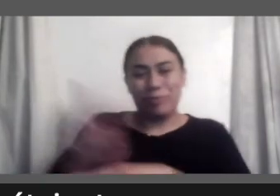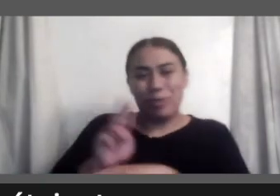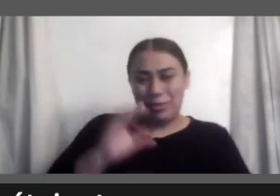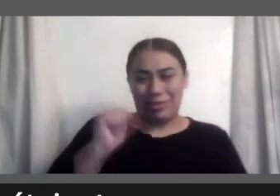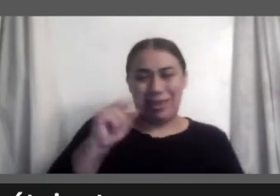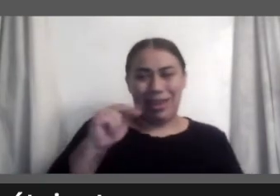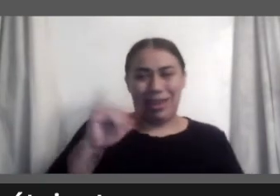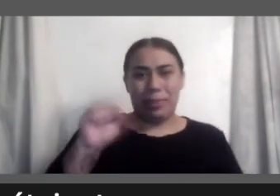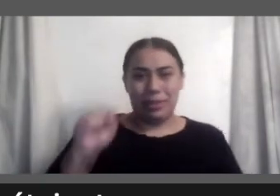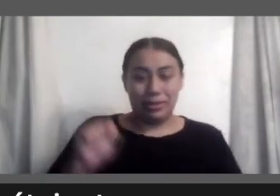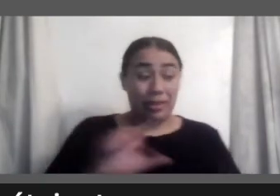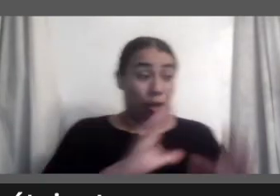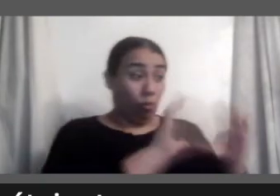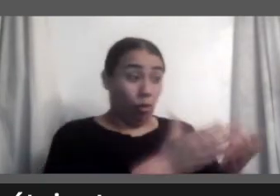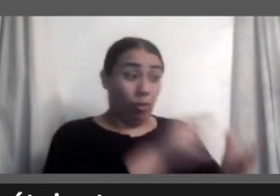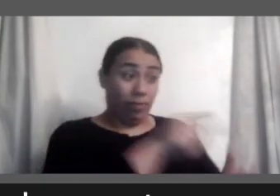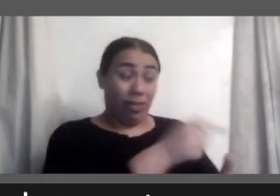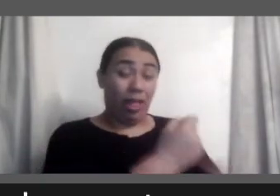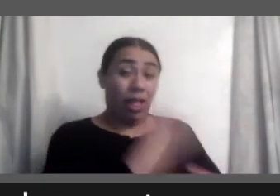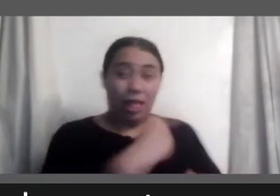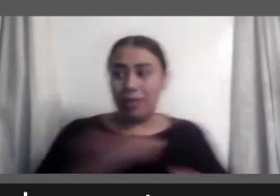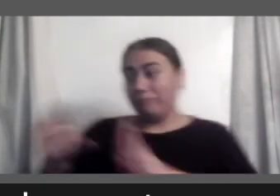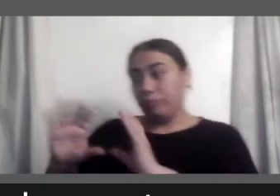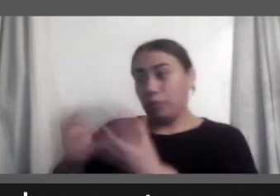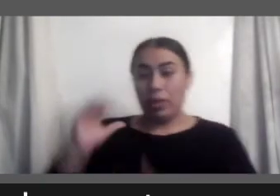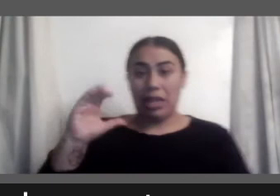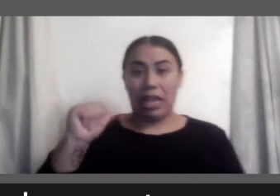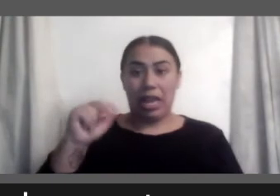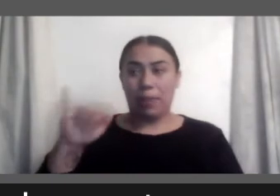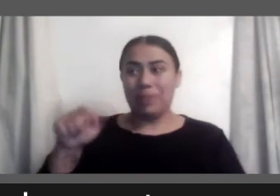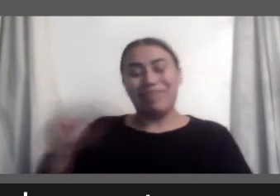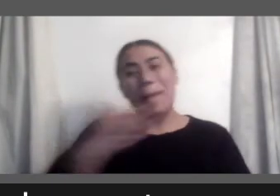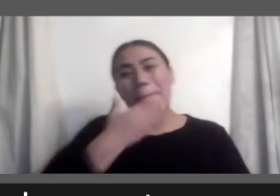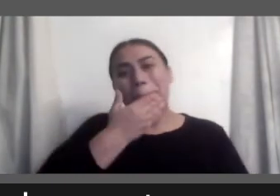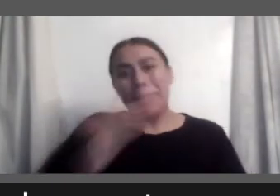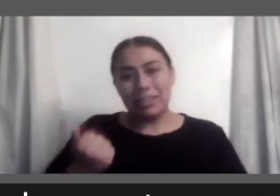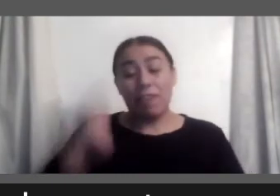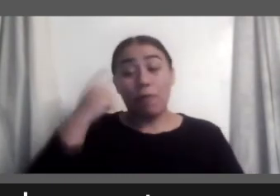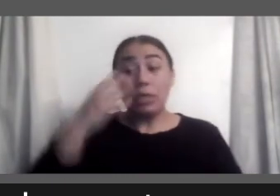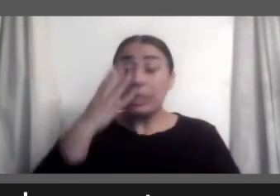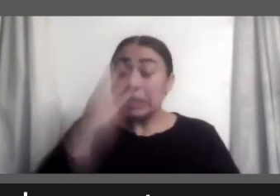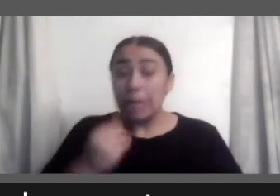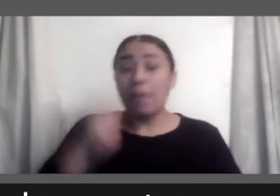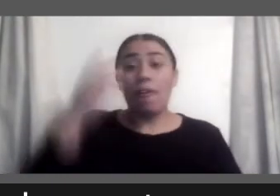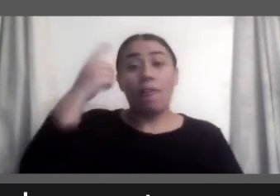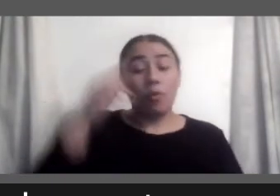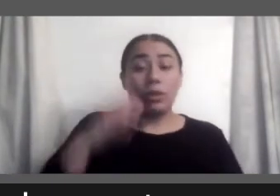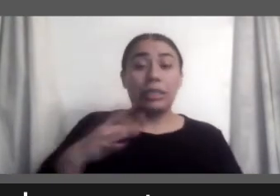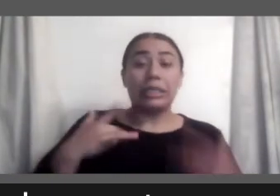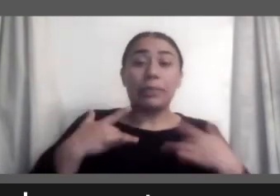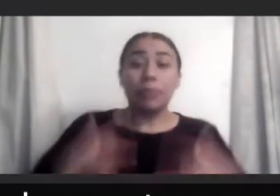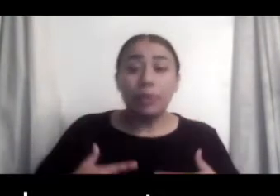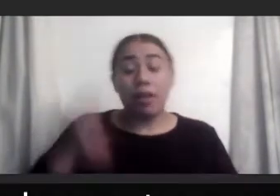were able to reduce or cease their use of painkillers. Additionally, over a third of the patients found relief with respect to sleep and